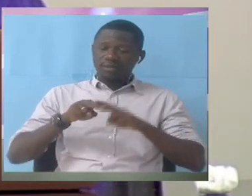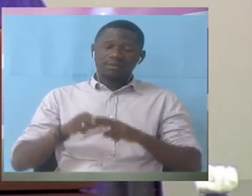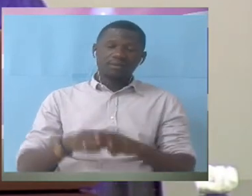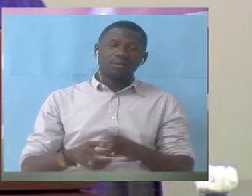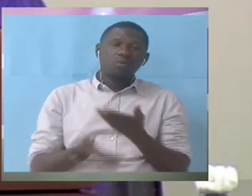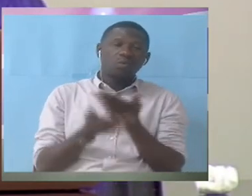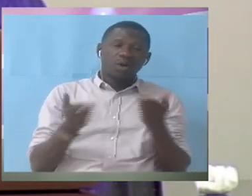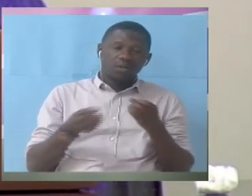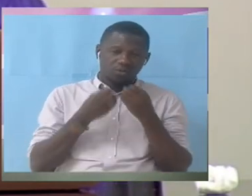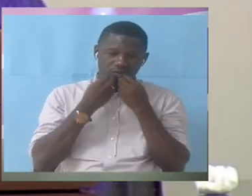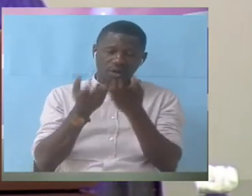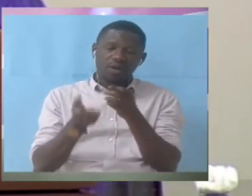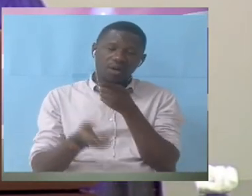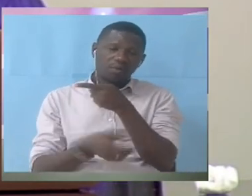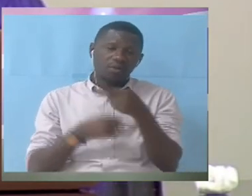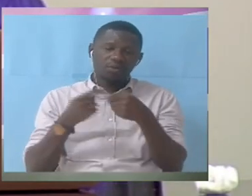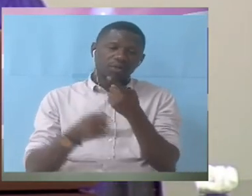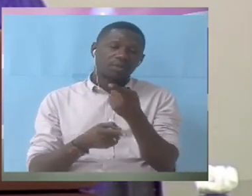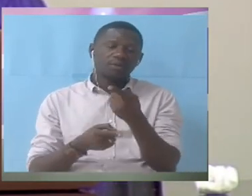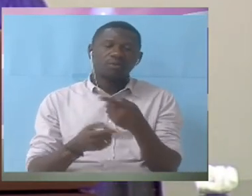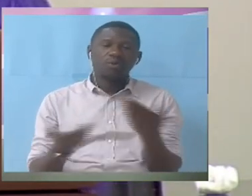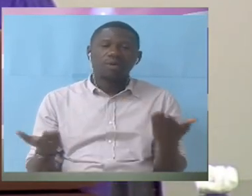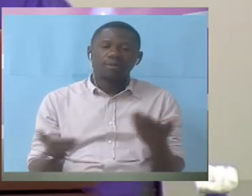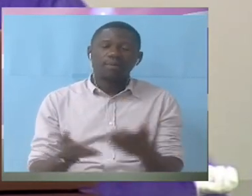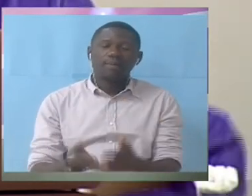fajj HIV AIDS?